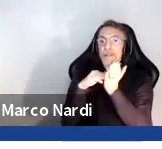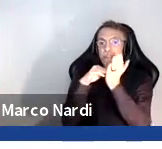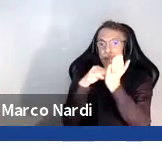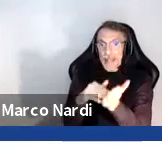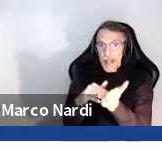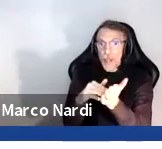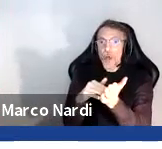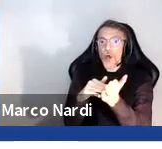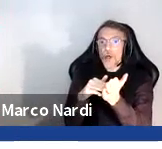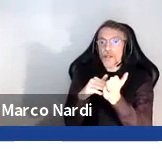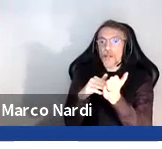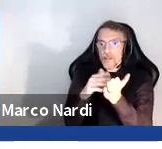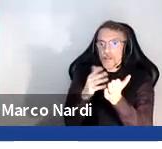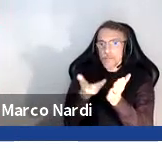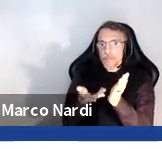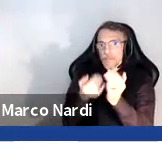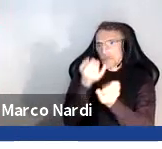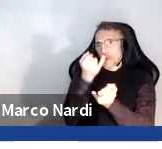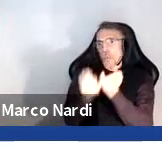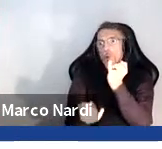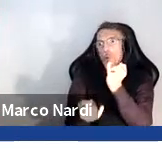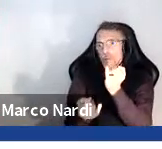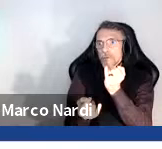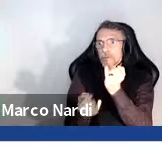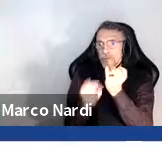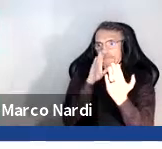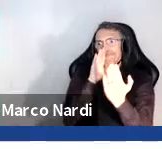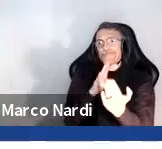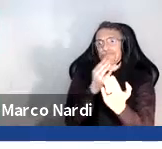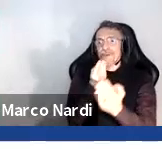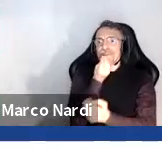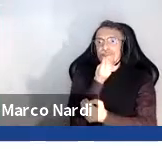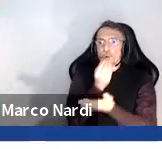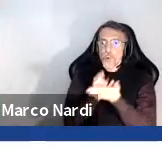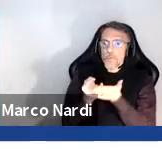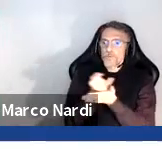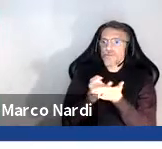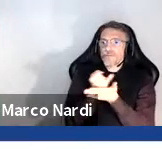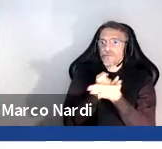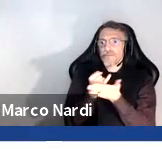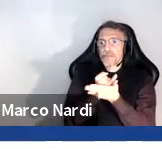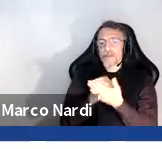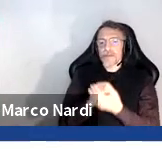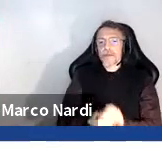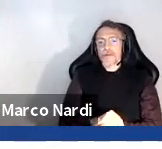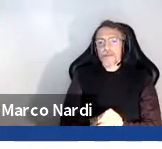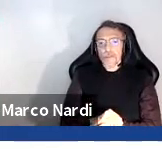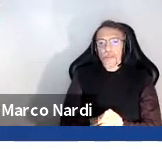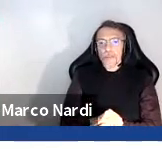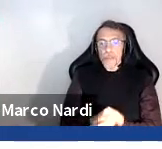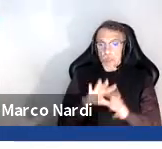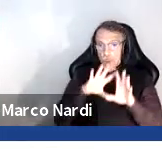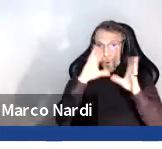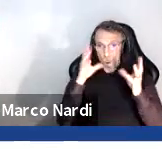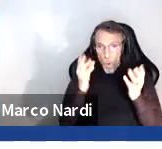people facing extreme food insecurity. And all these